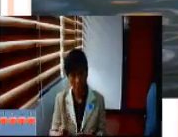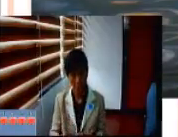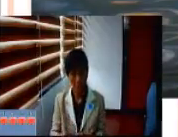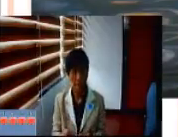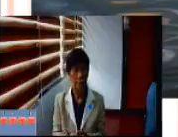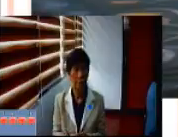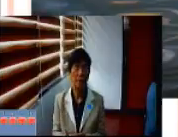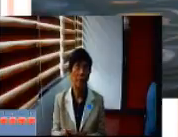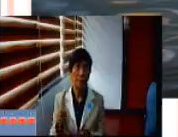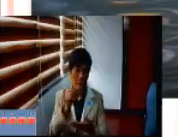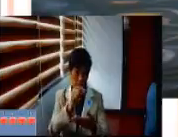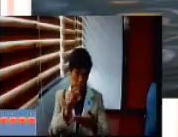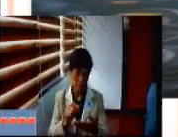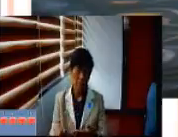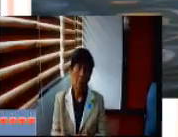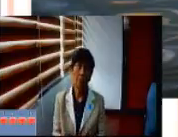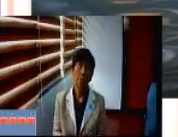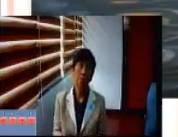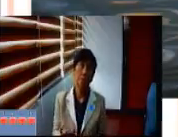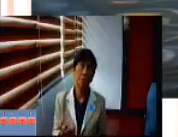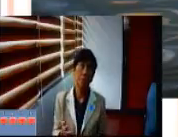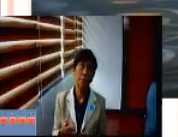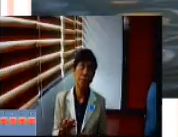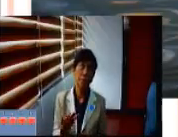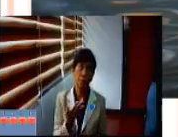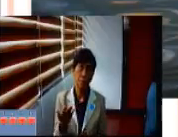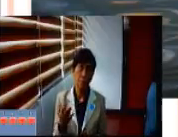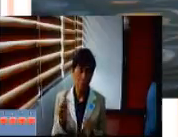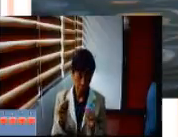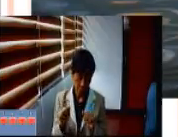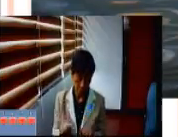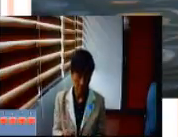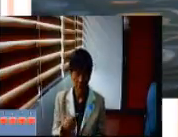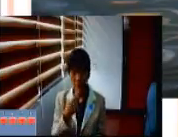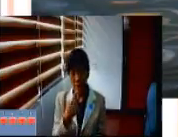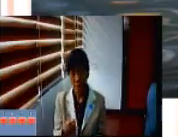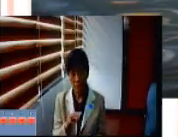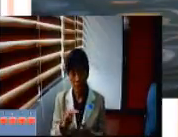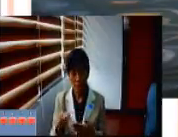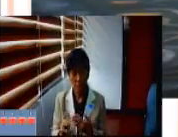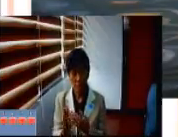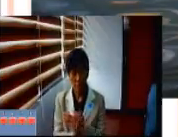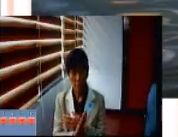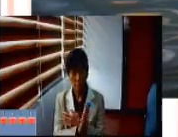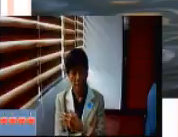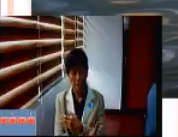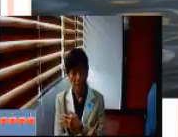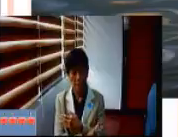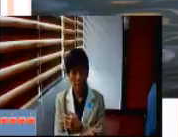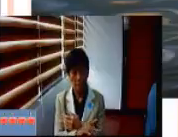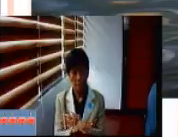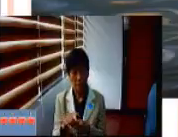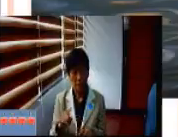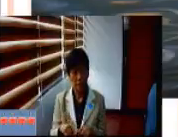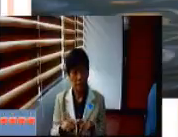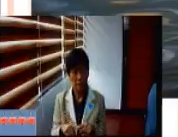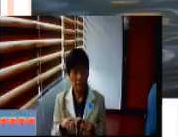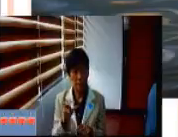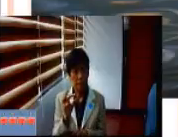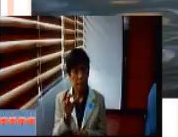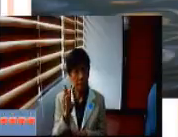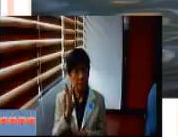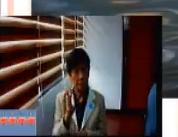this corroborates what Ka Pablo has mentioned in Manila Bay, is that based on 1947